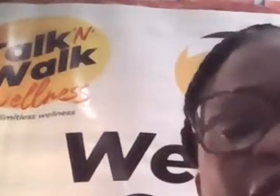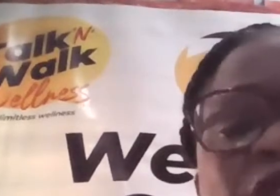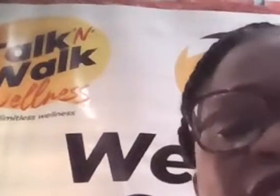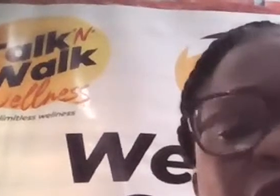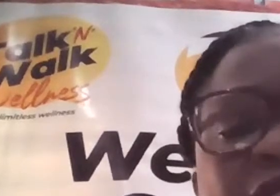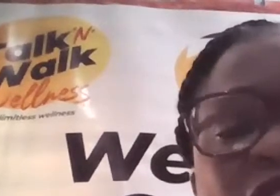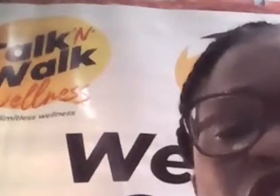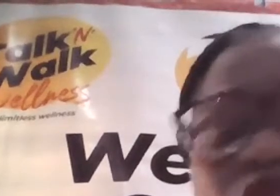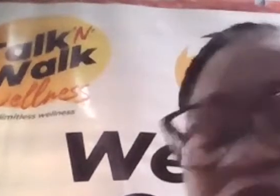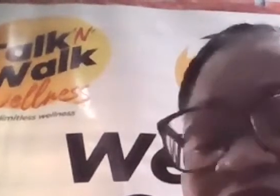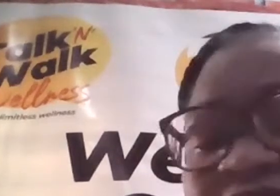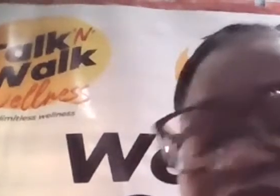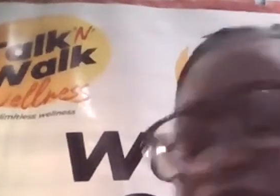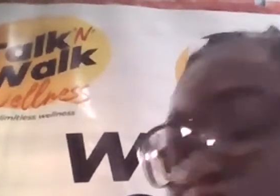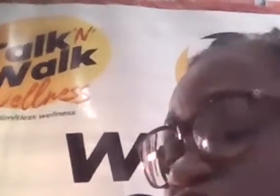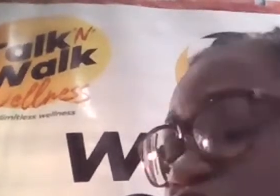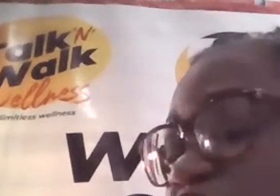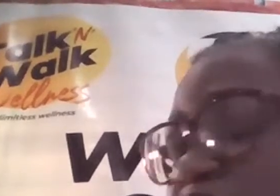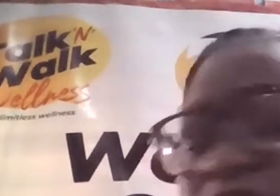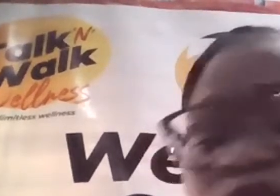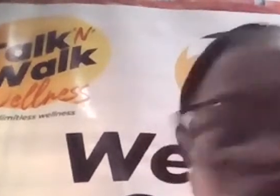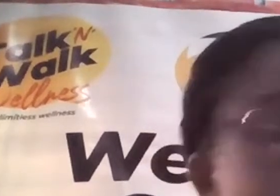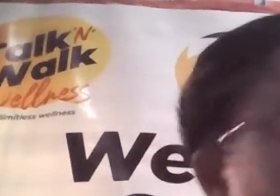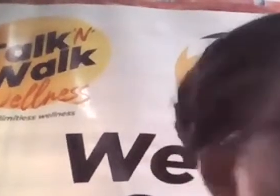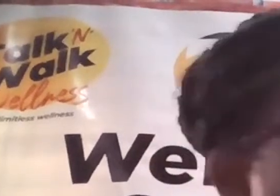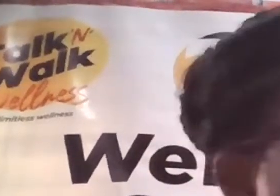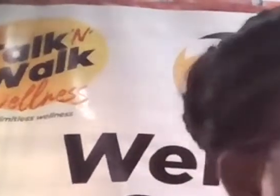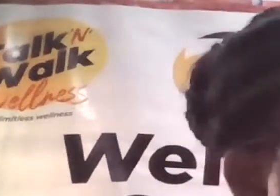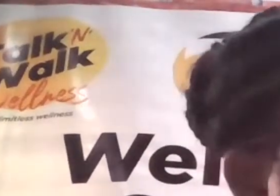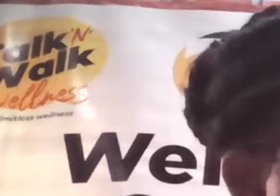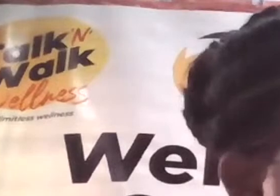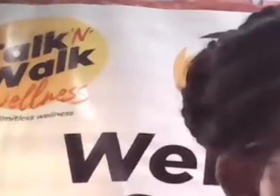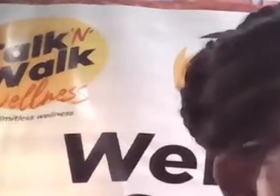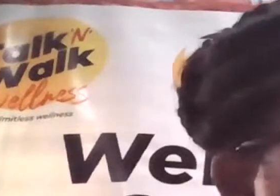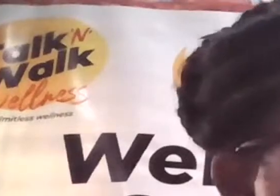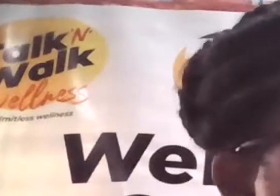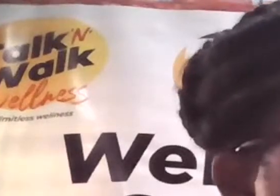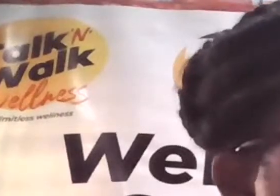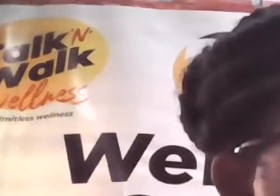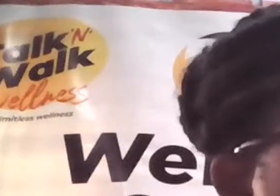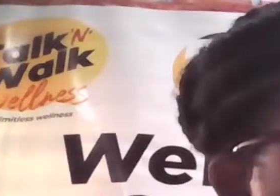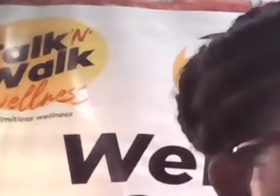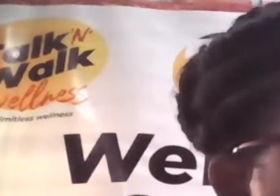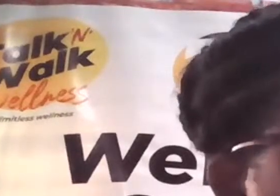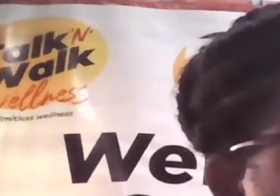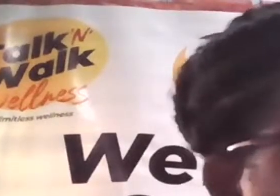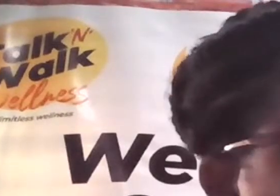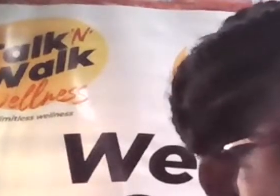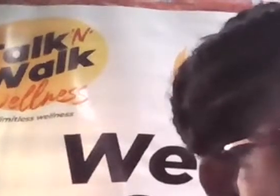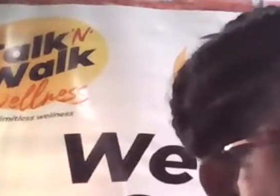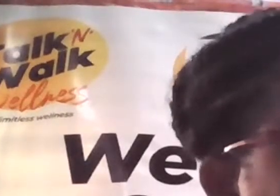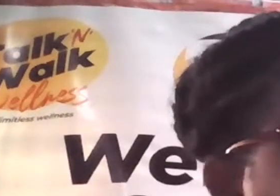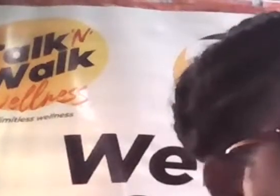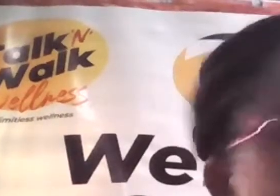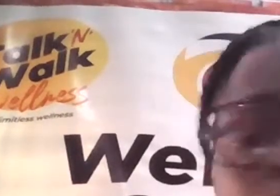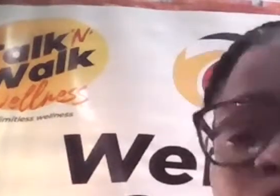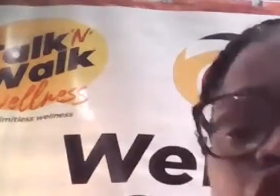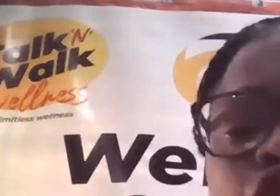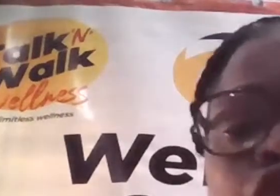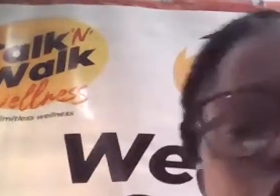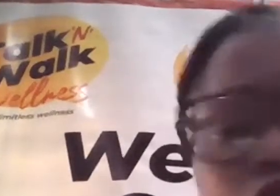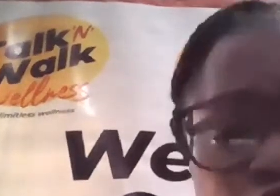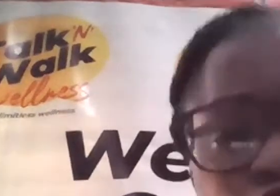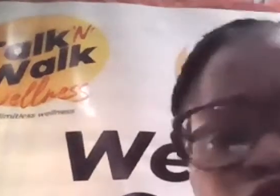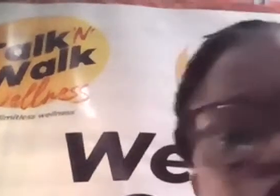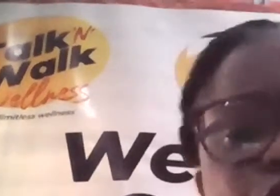preparedness allows the immediate action to be taken. So Dr. Toby, so I'm going to be asking some of the questions. I remember when I was younger, my mom